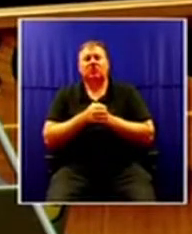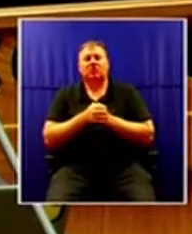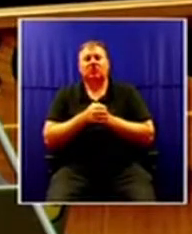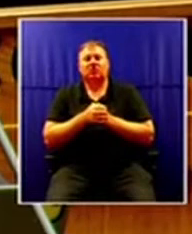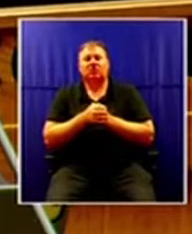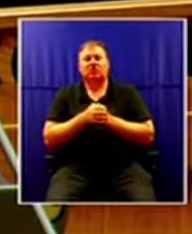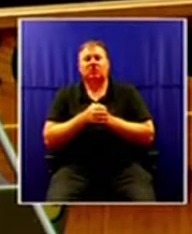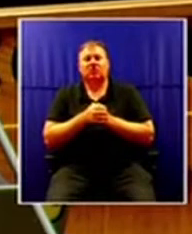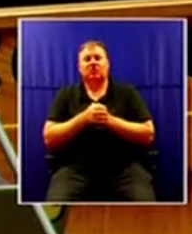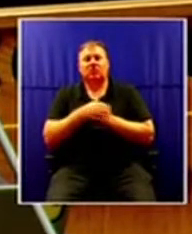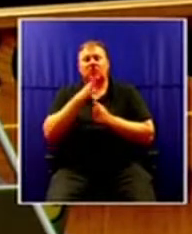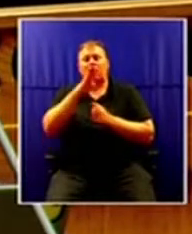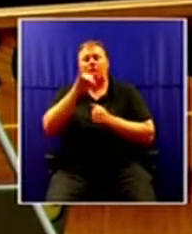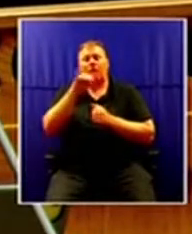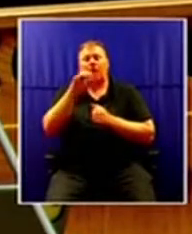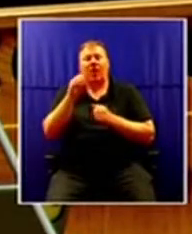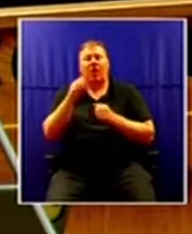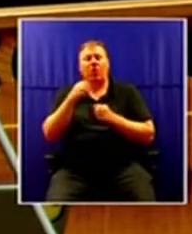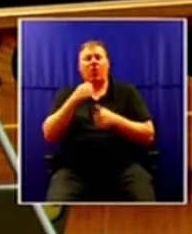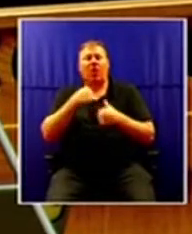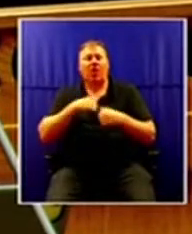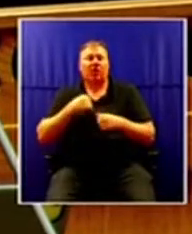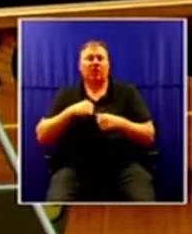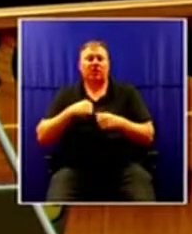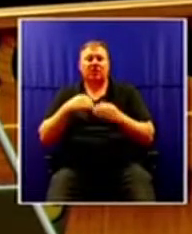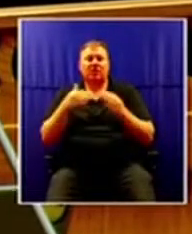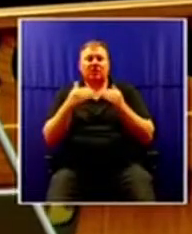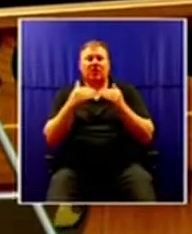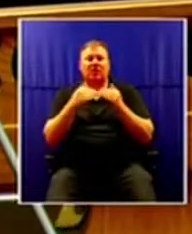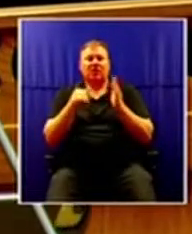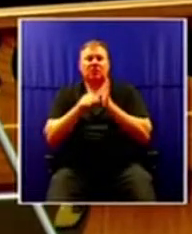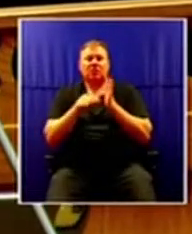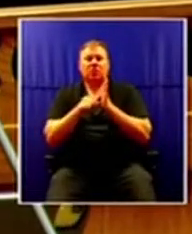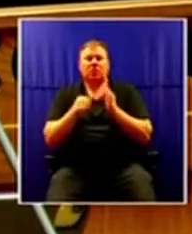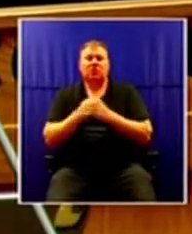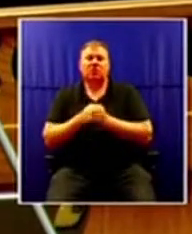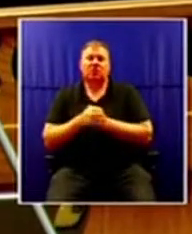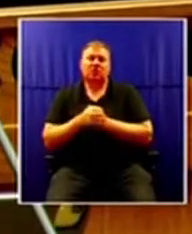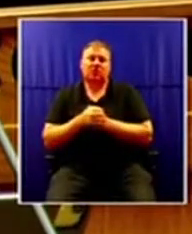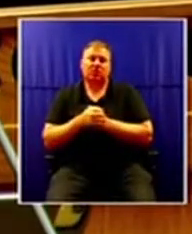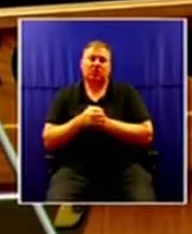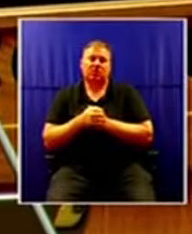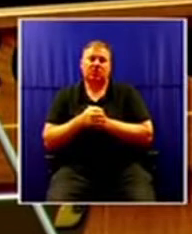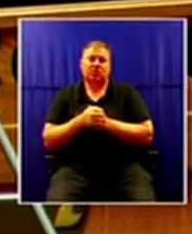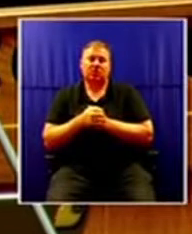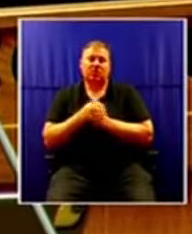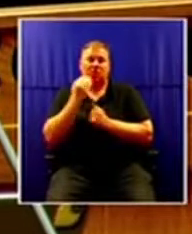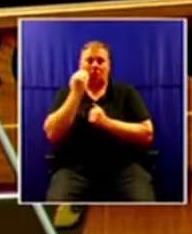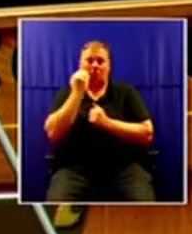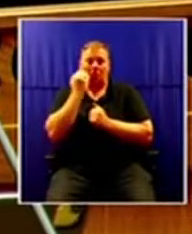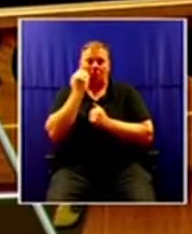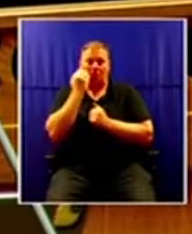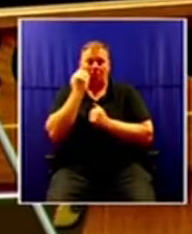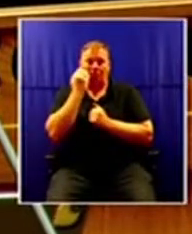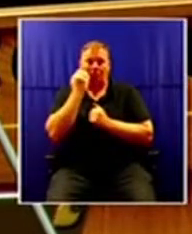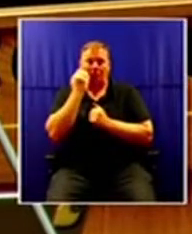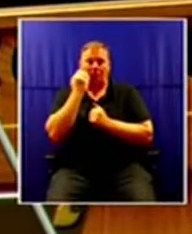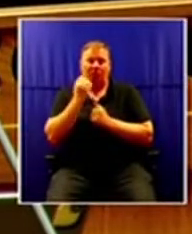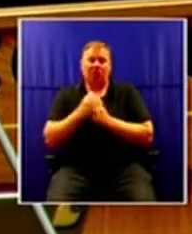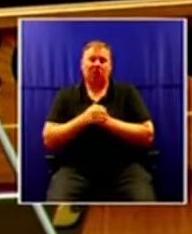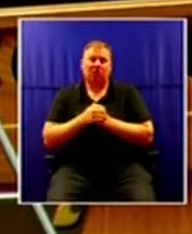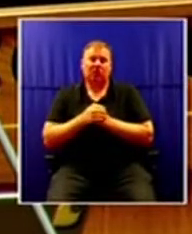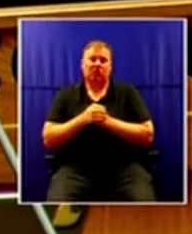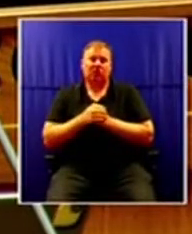remains critical. The e-visa regime that we've sought